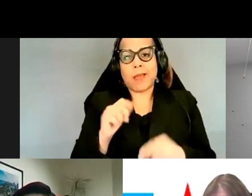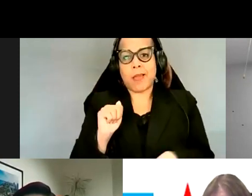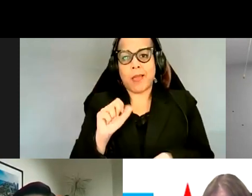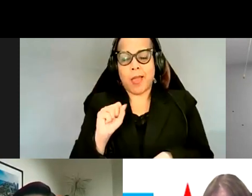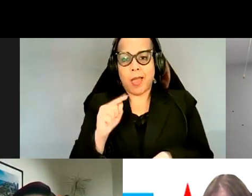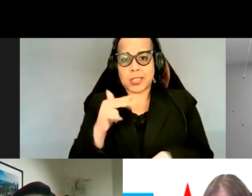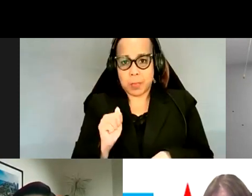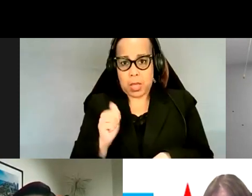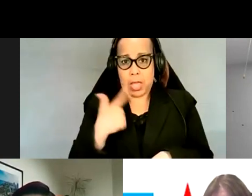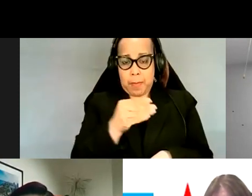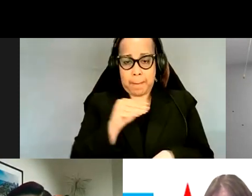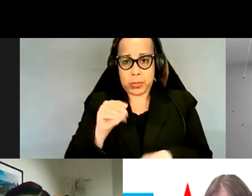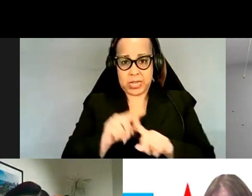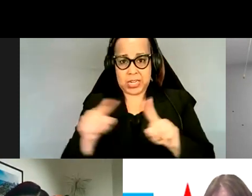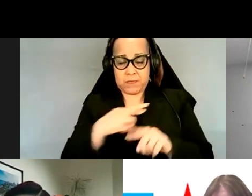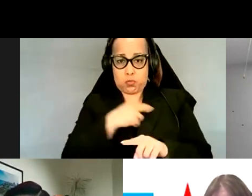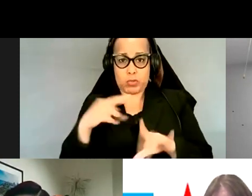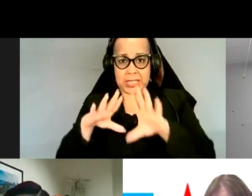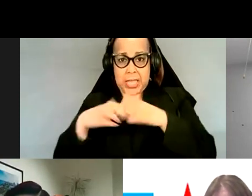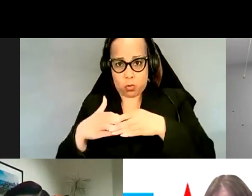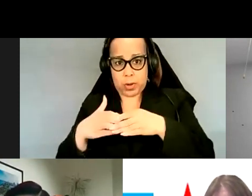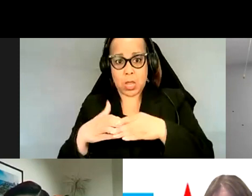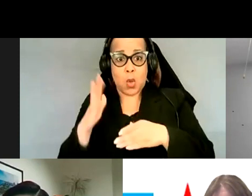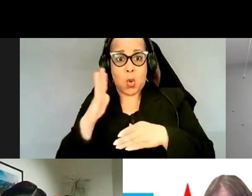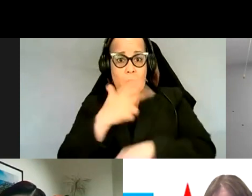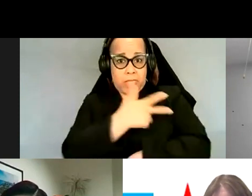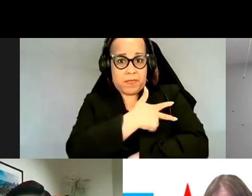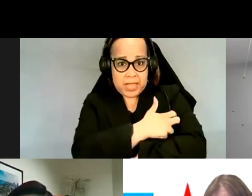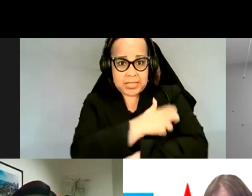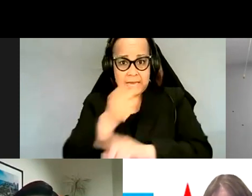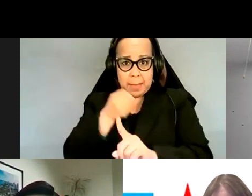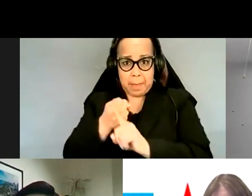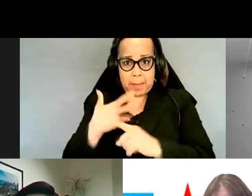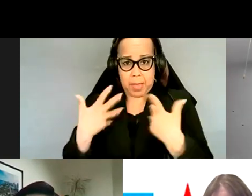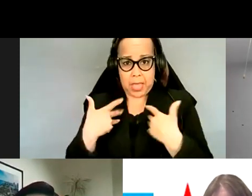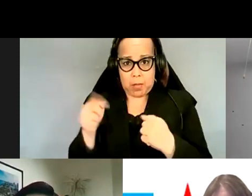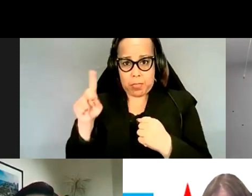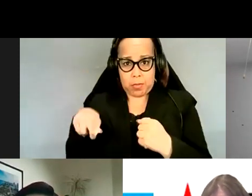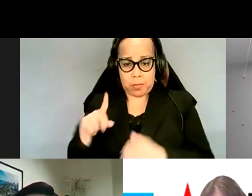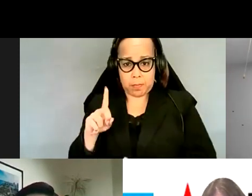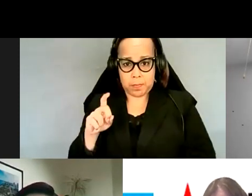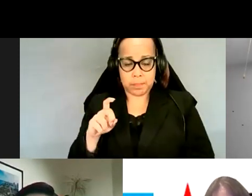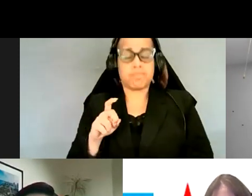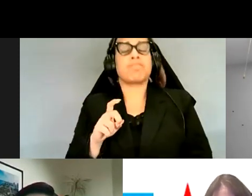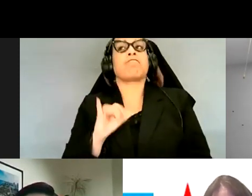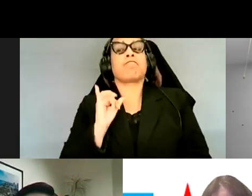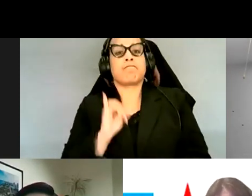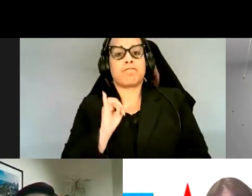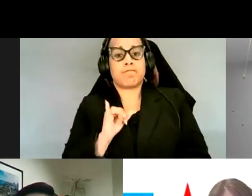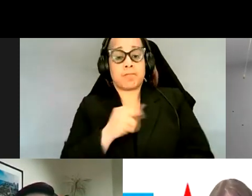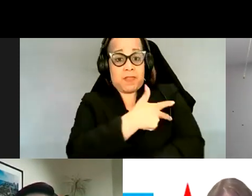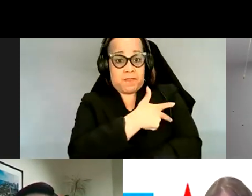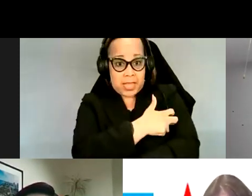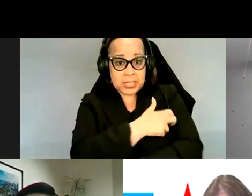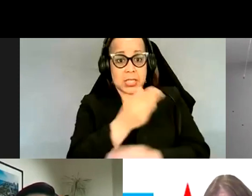different risk category from taking the vaccine? Will the vaccine impact my health? Yes, a vaccine is